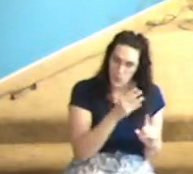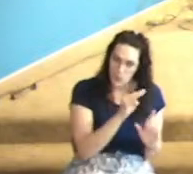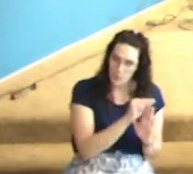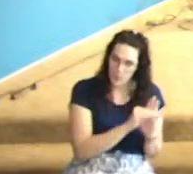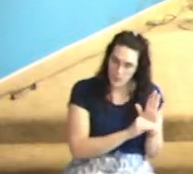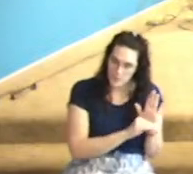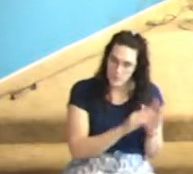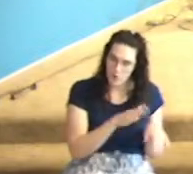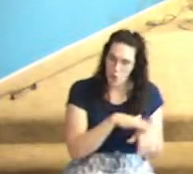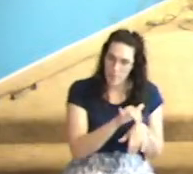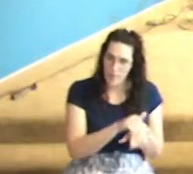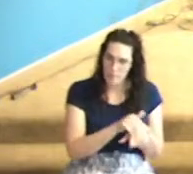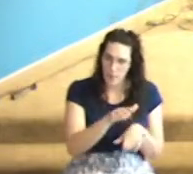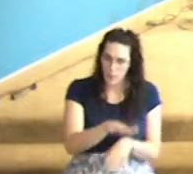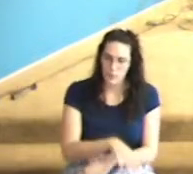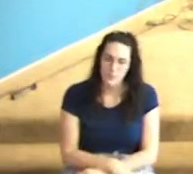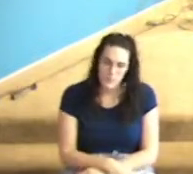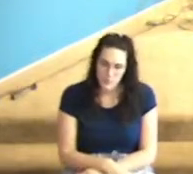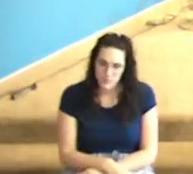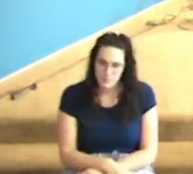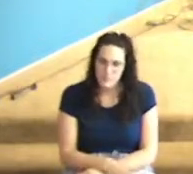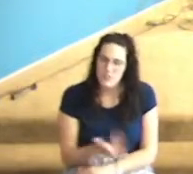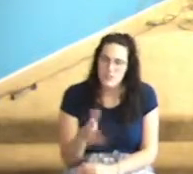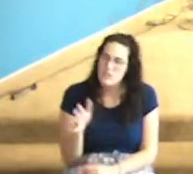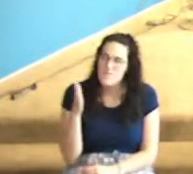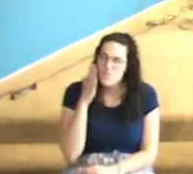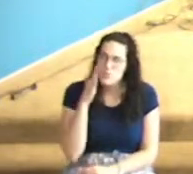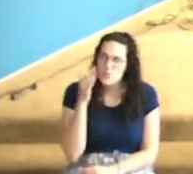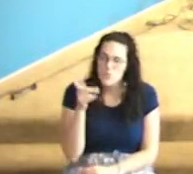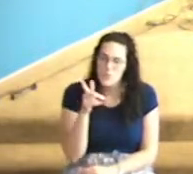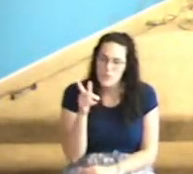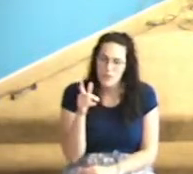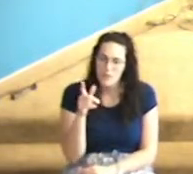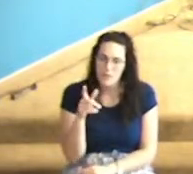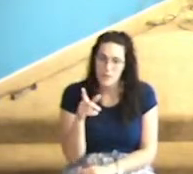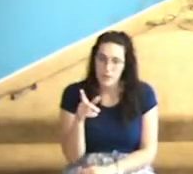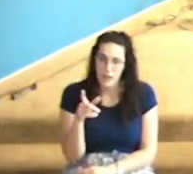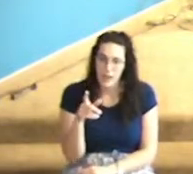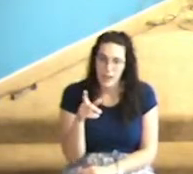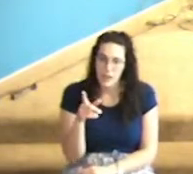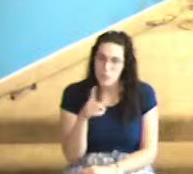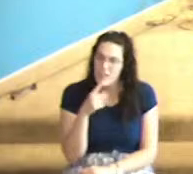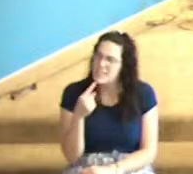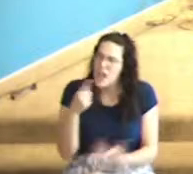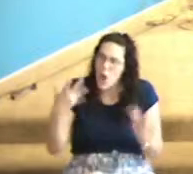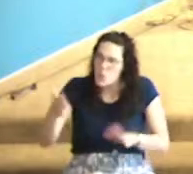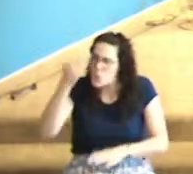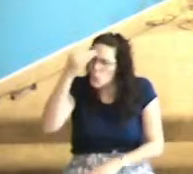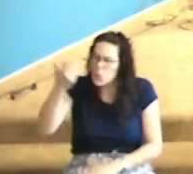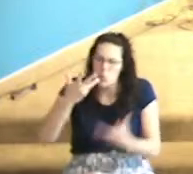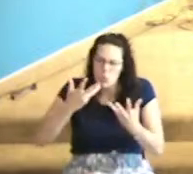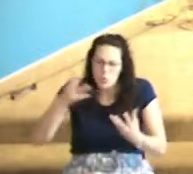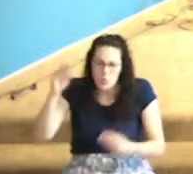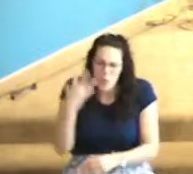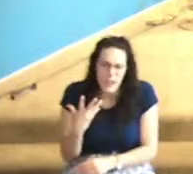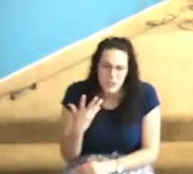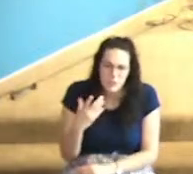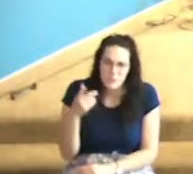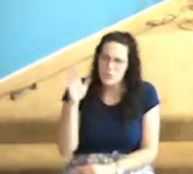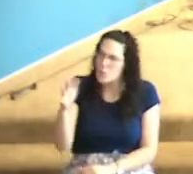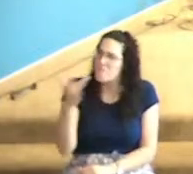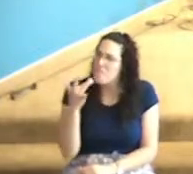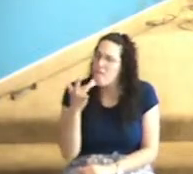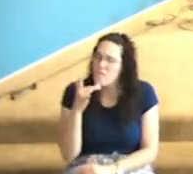Exodus on that mountain. I knew you were, and he actually front loads it and says, I know you're gracious, you're